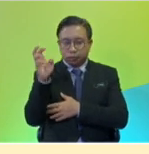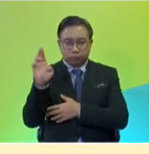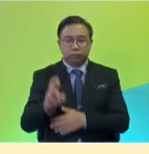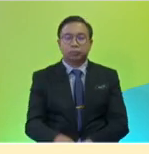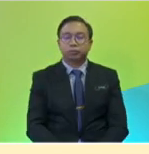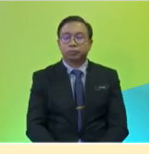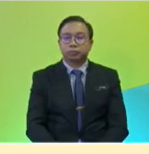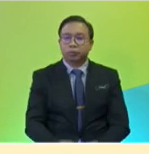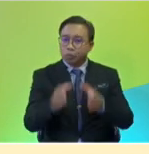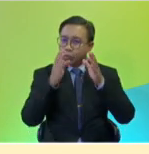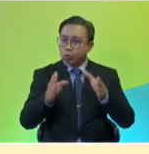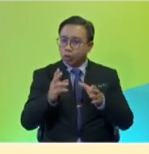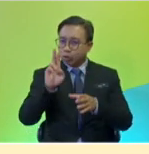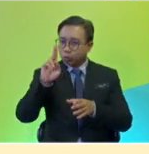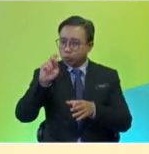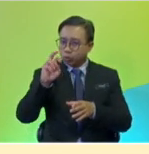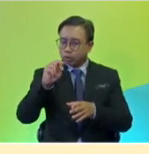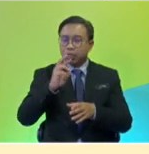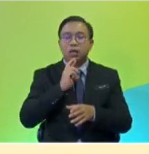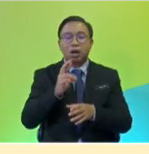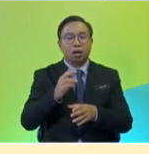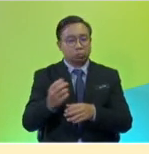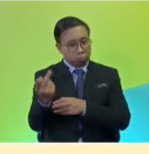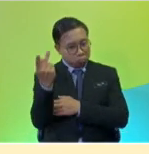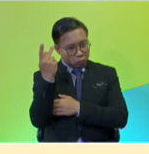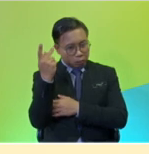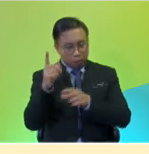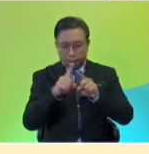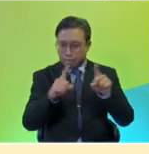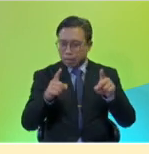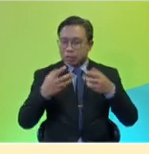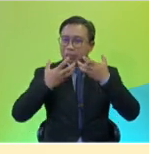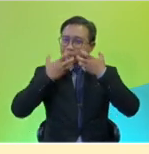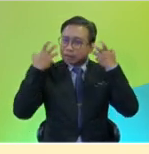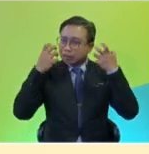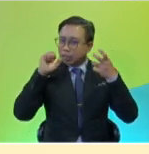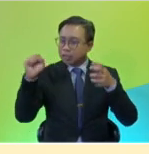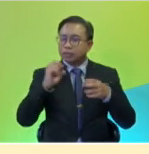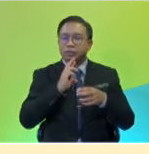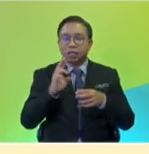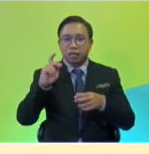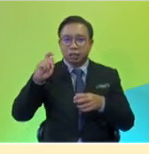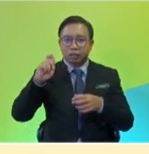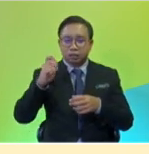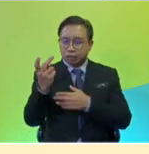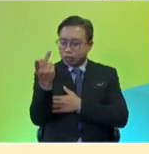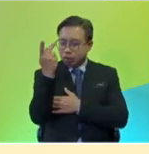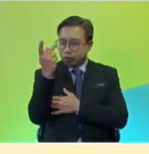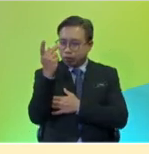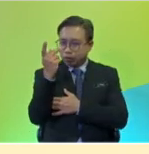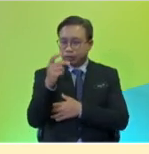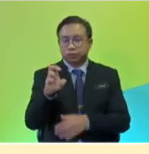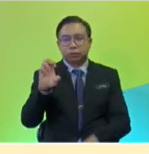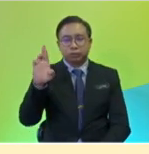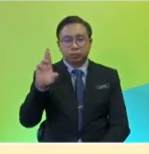Yeah. Orangutans are tough, but tigers are tougher. Okay, just imagine when they